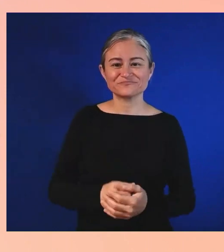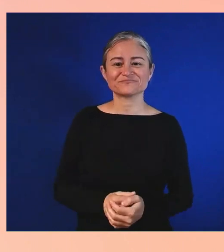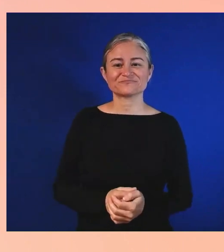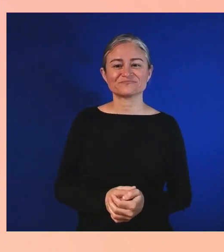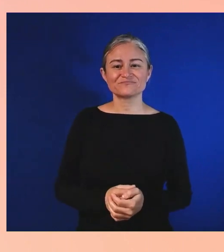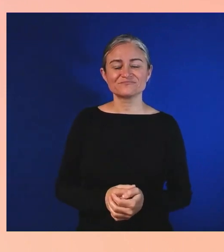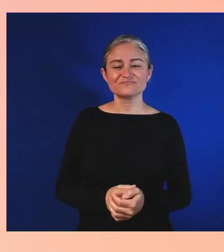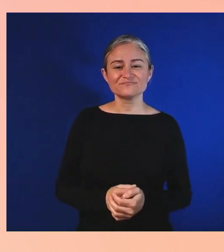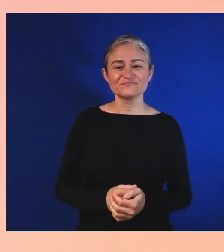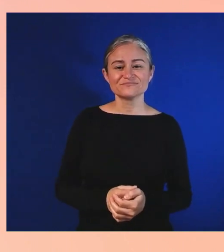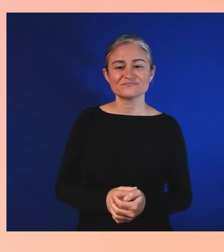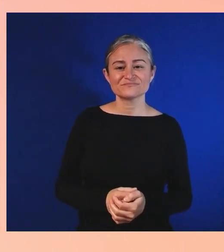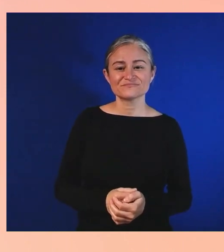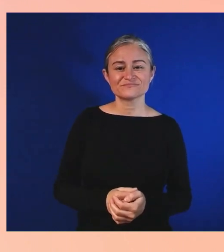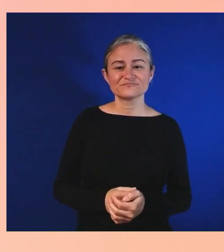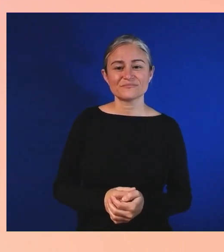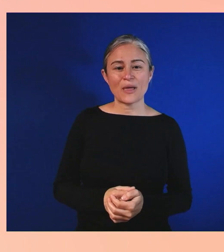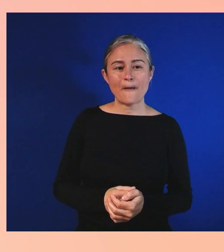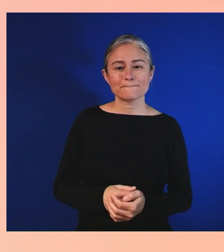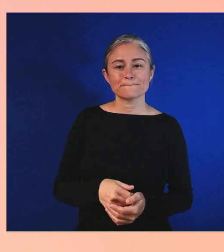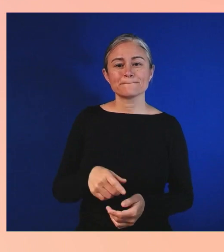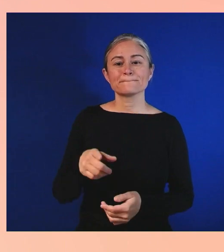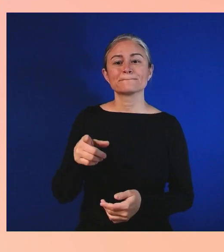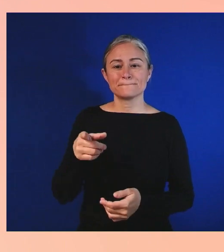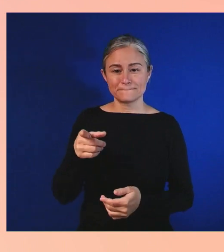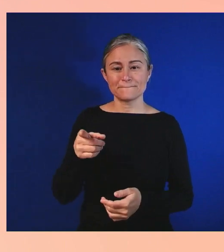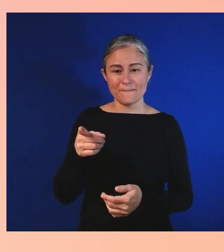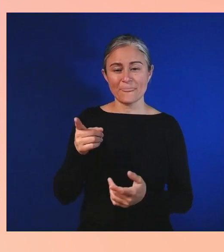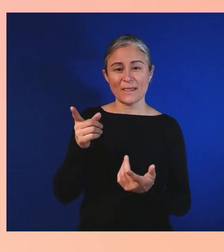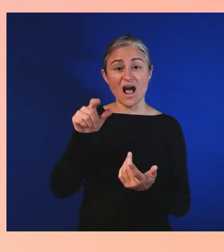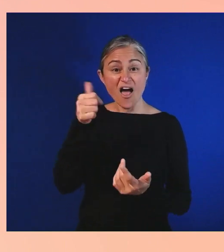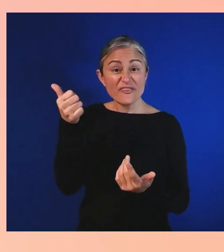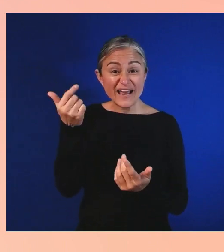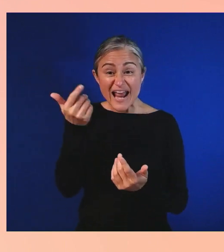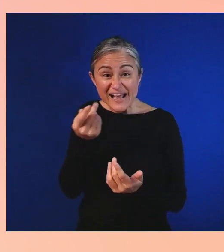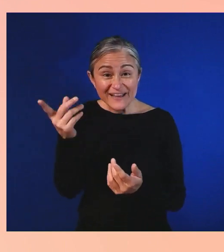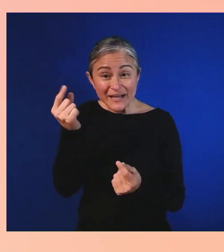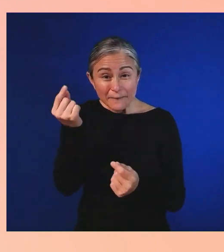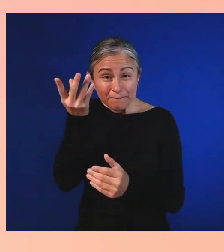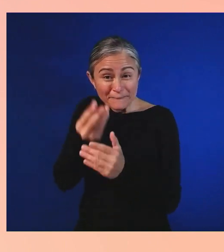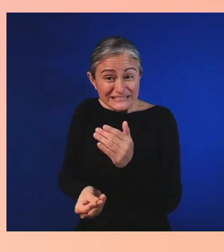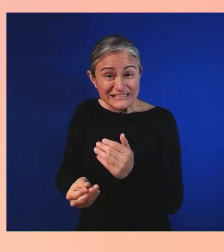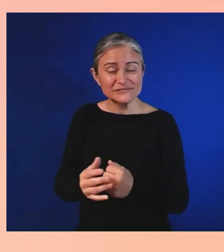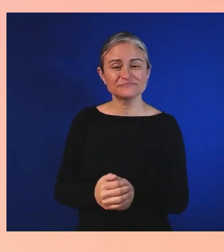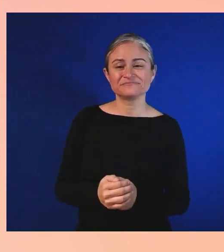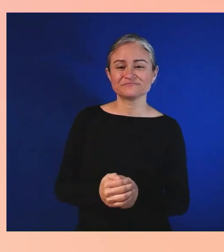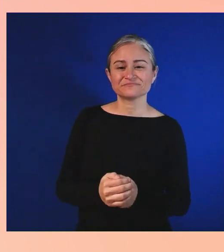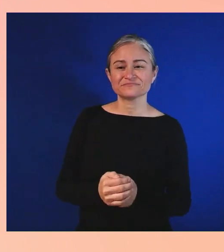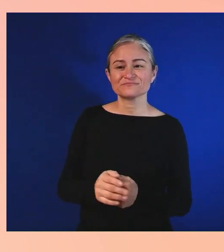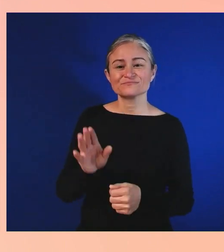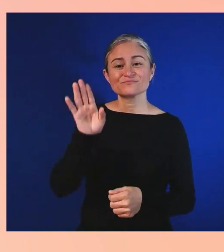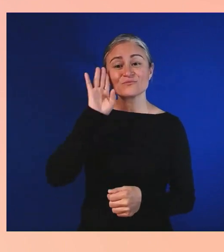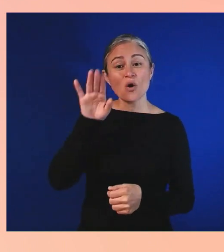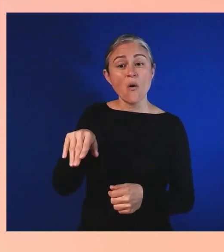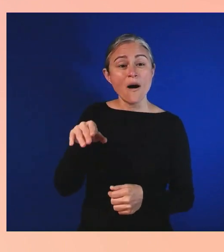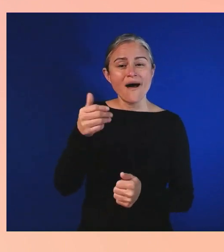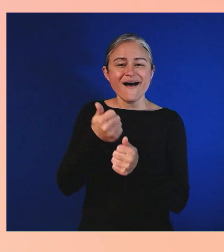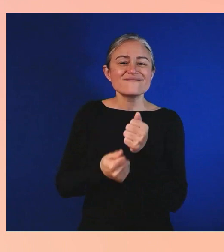Absolutely. So I know everyone here will agree that technology has